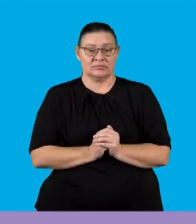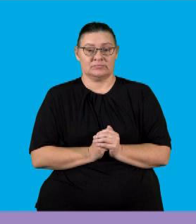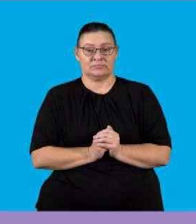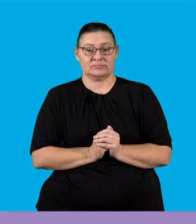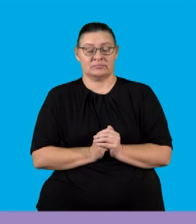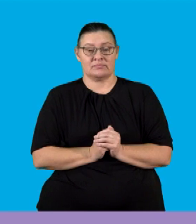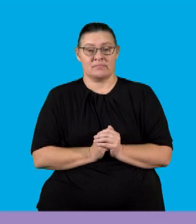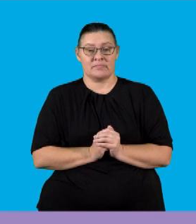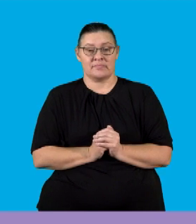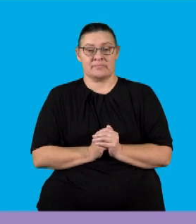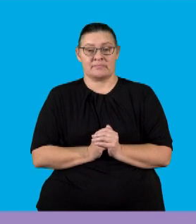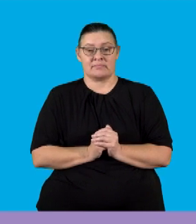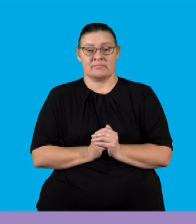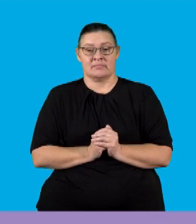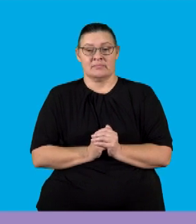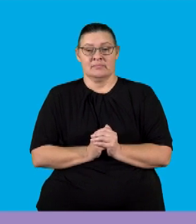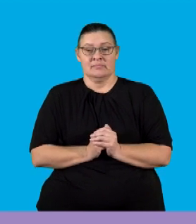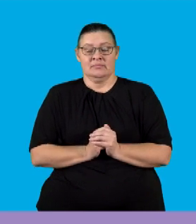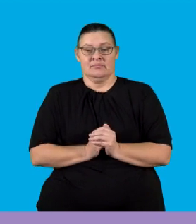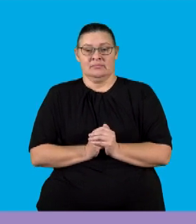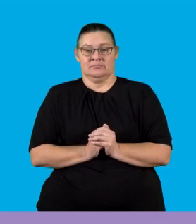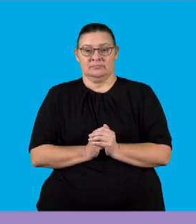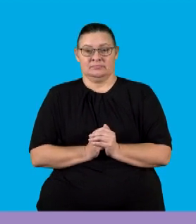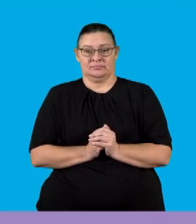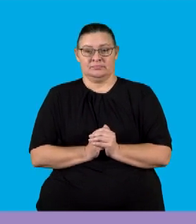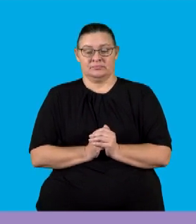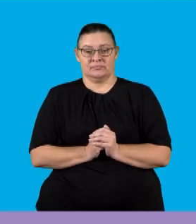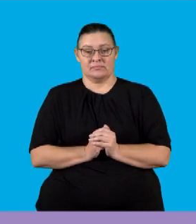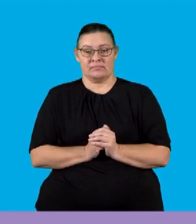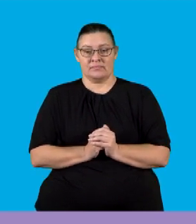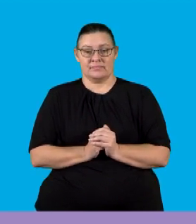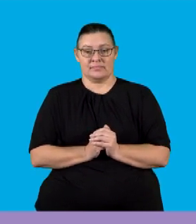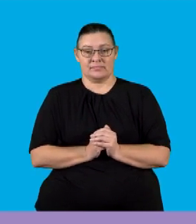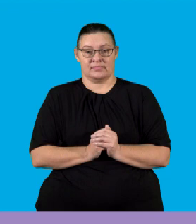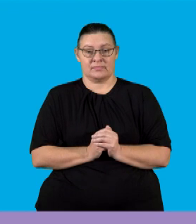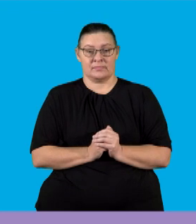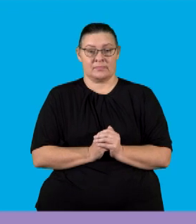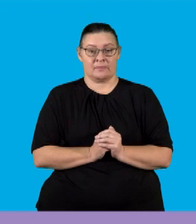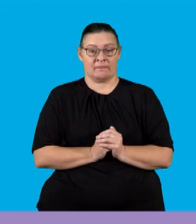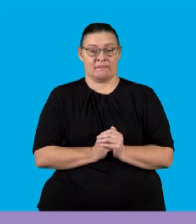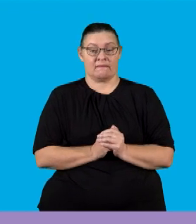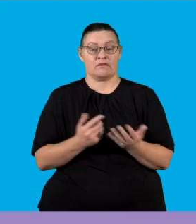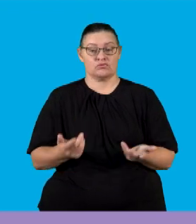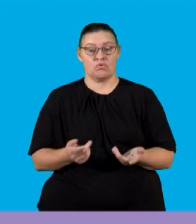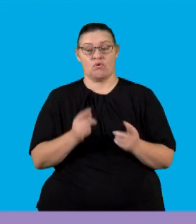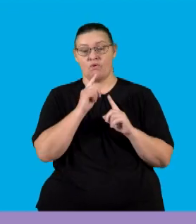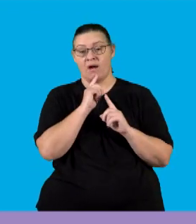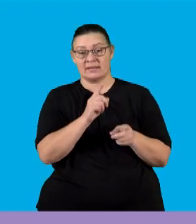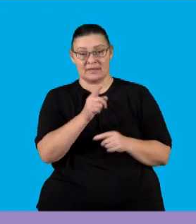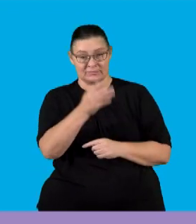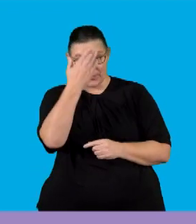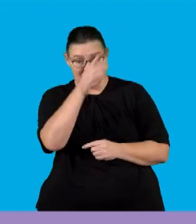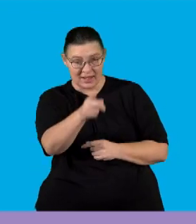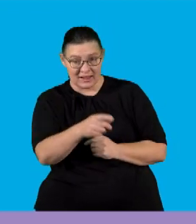an 11. Now, do you know what the answer is going to be? Well, if you have a negative 29, then